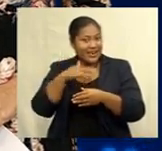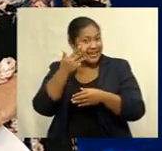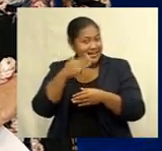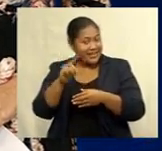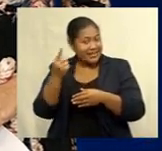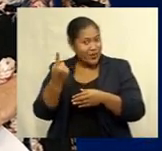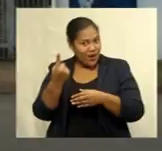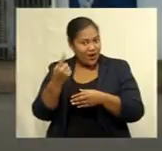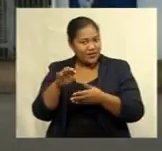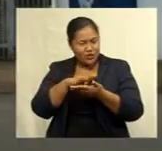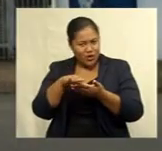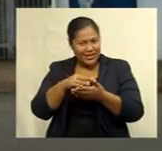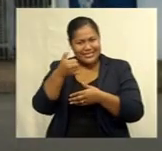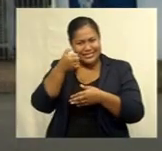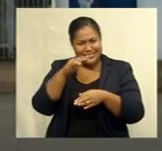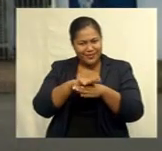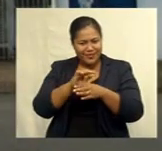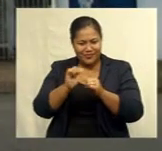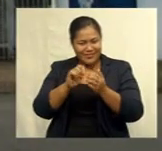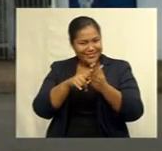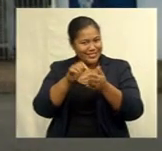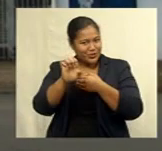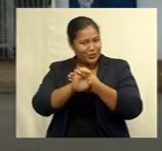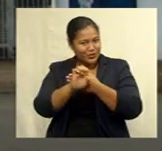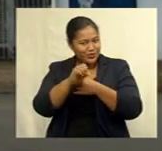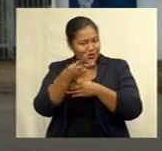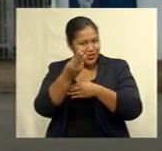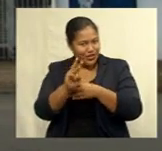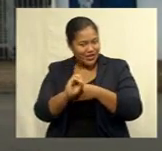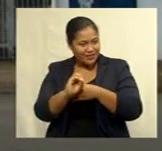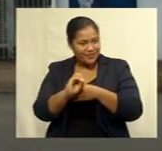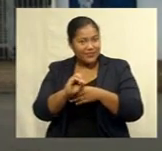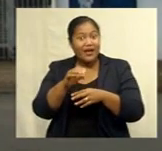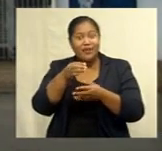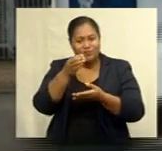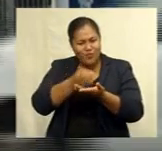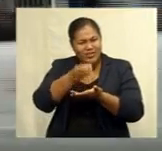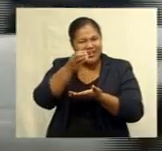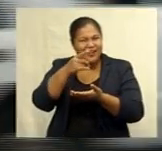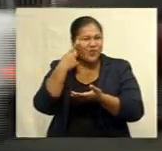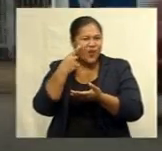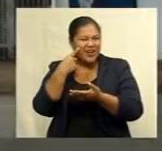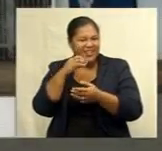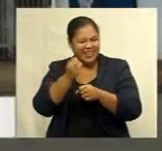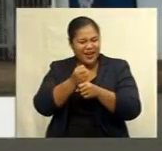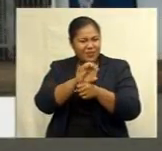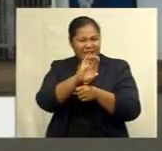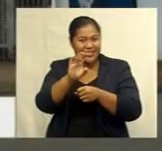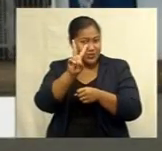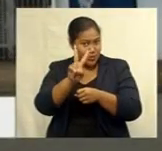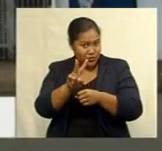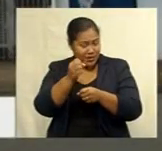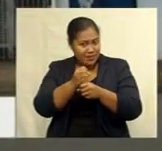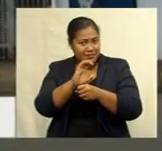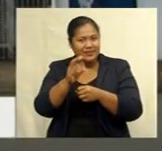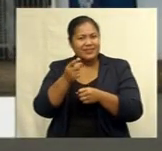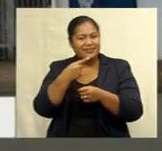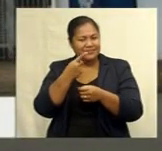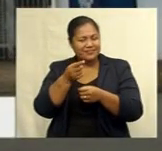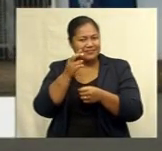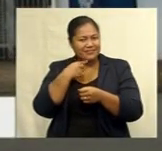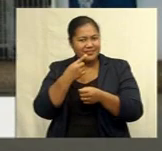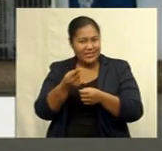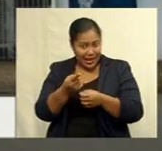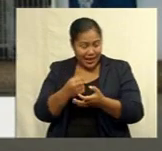$318,891 in 6 months ending June 30th. The bottles of Vay Natural Artesian Water and AquaSafe Natural Artesian Water